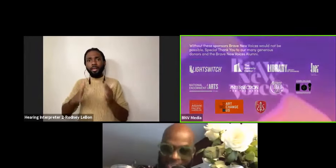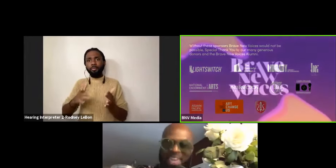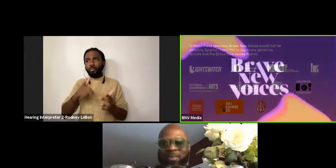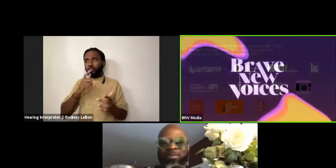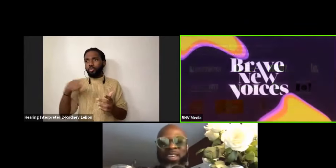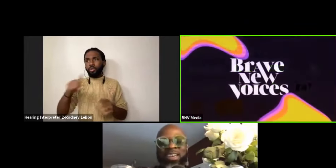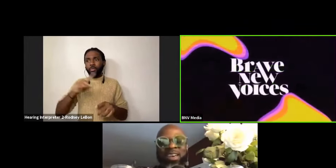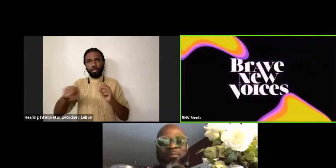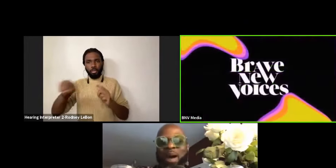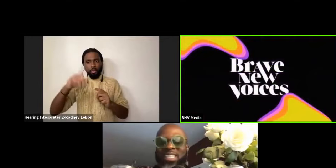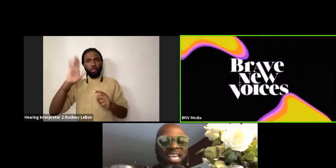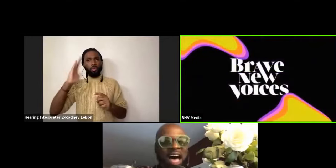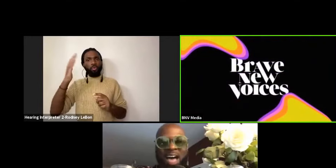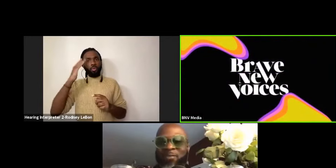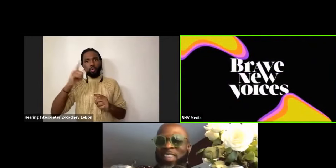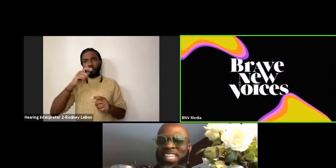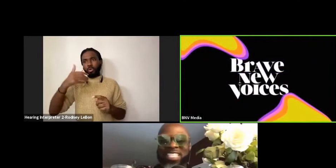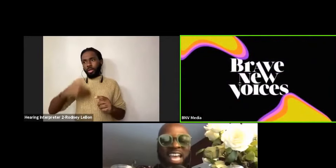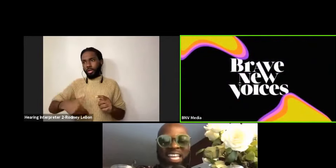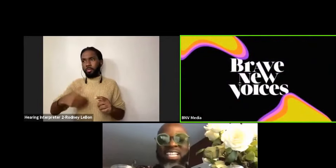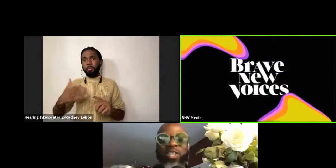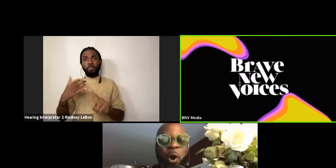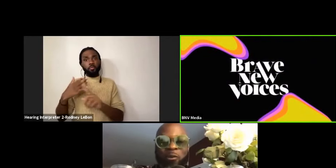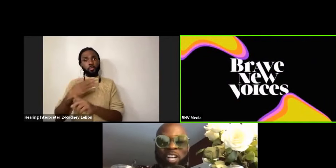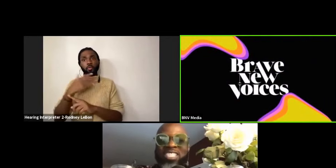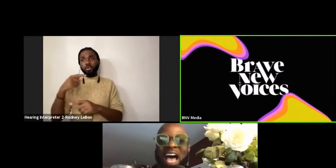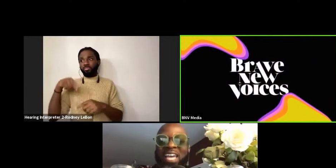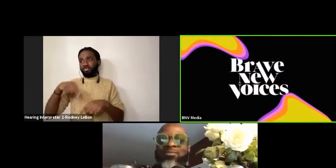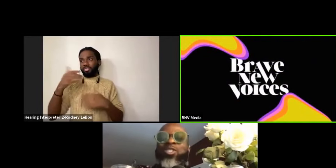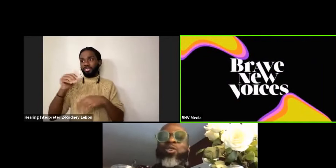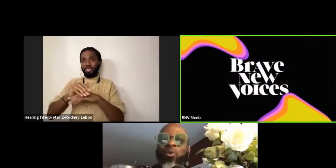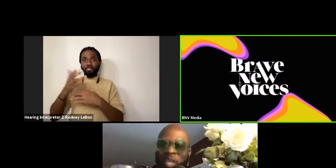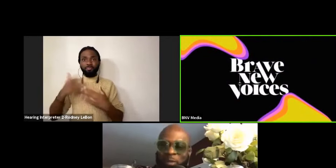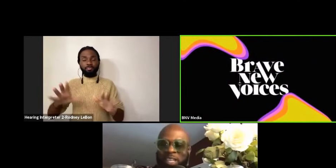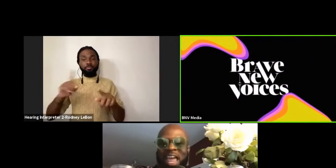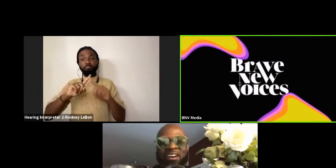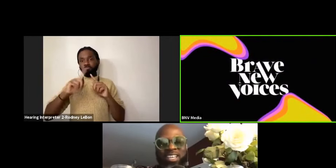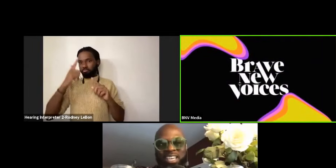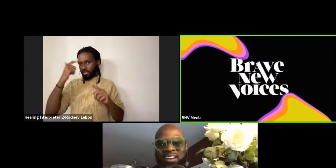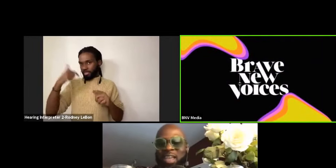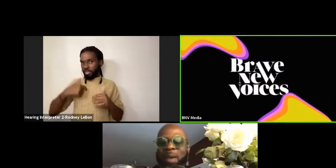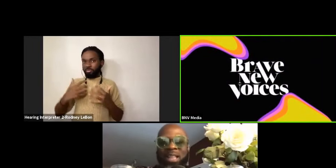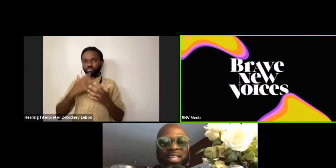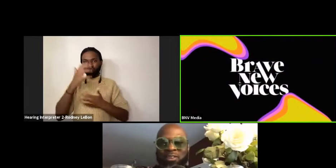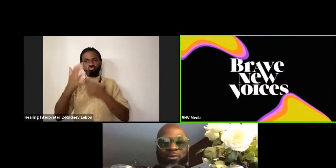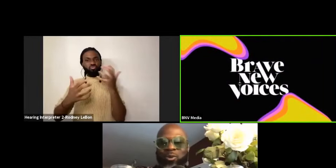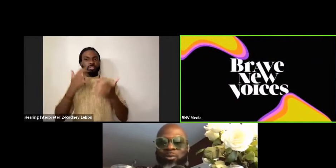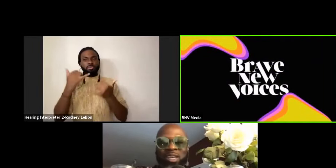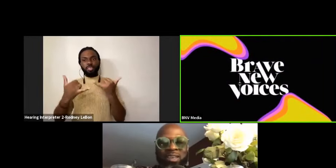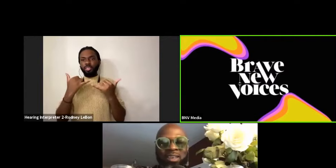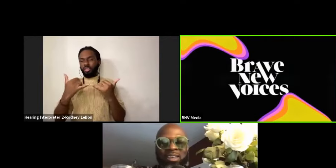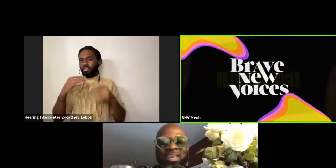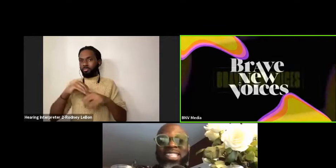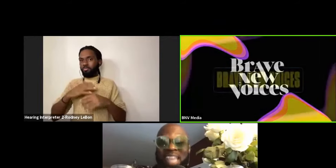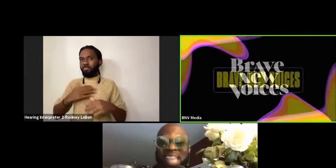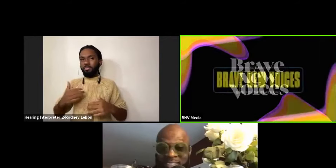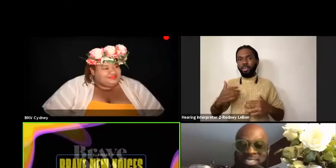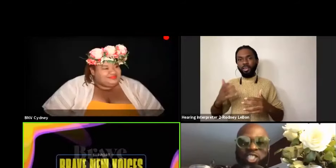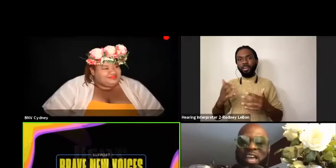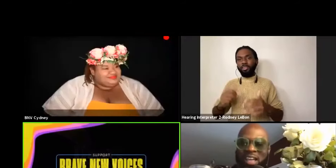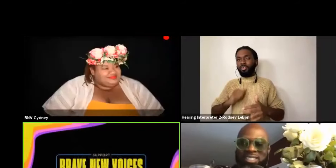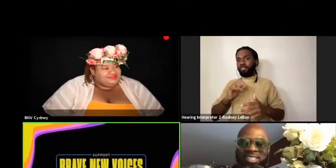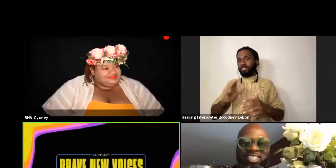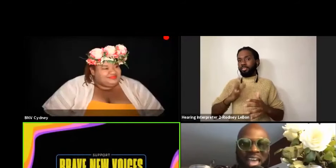who I am by the time this night is over, because I am screaming out here in my living room.